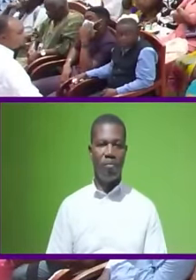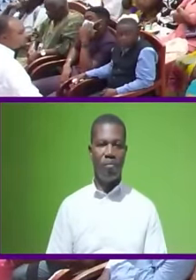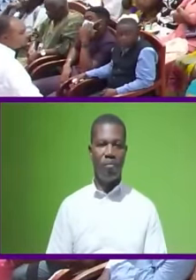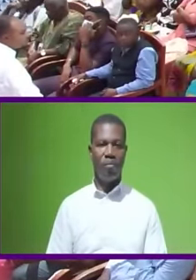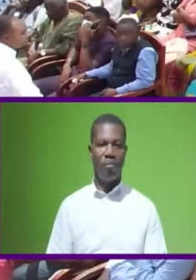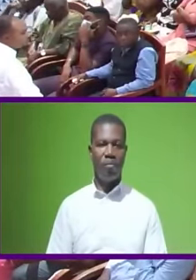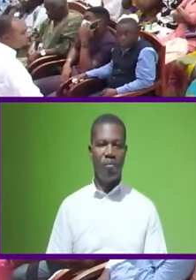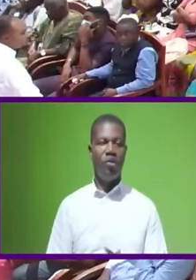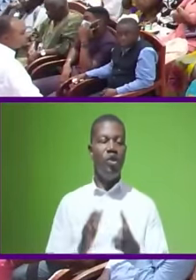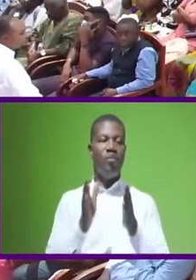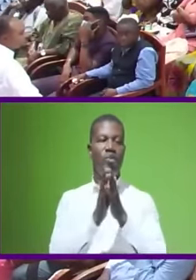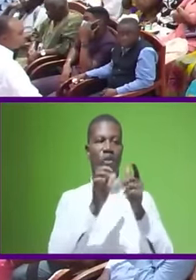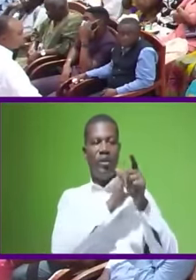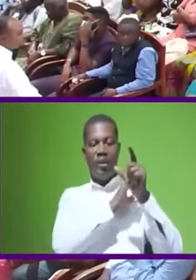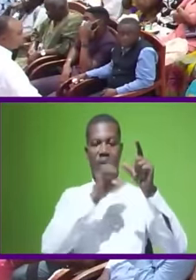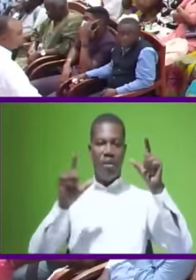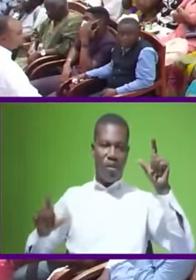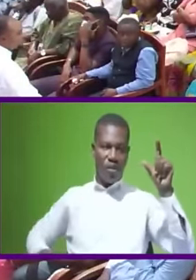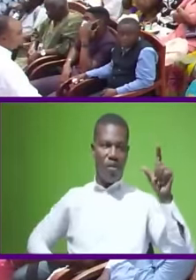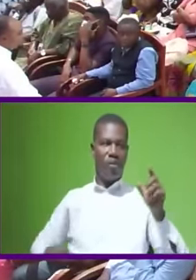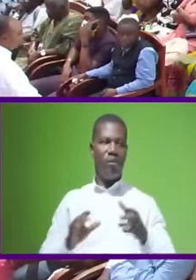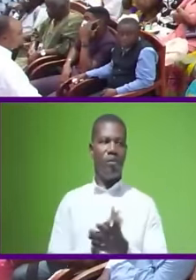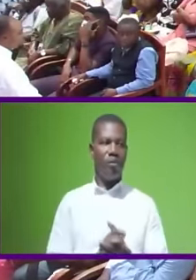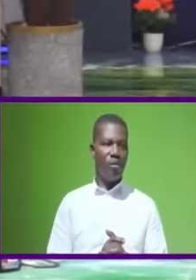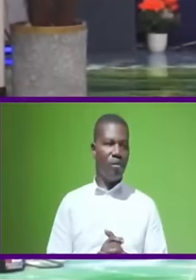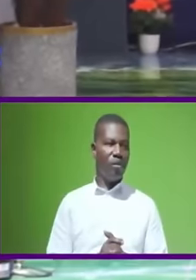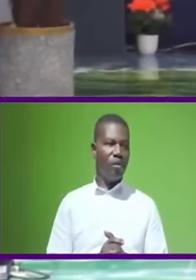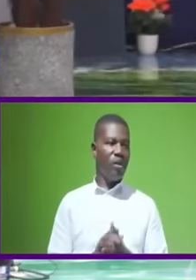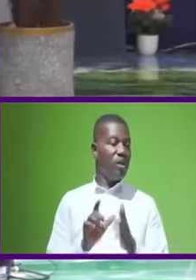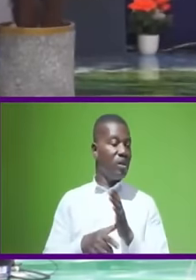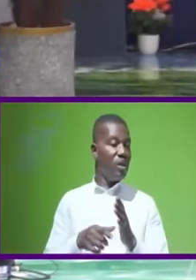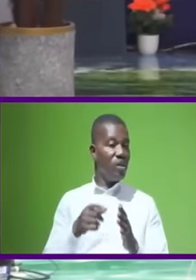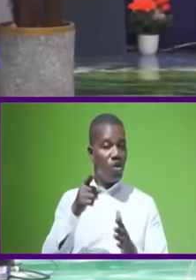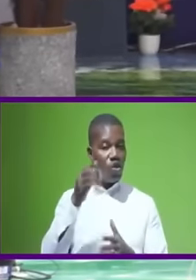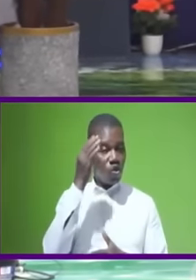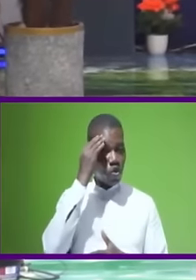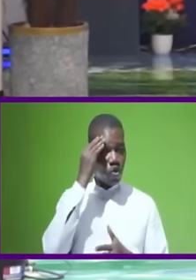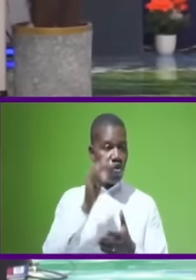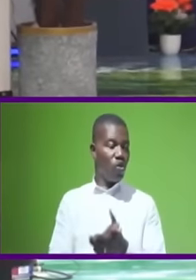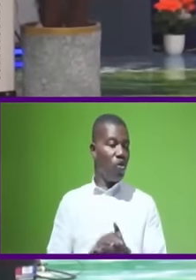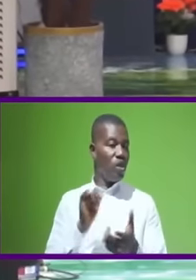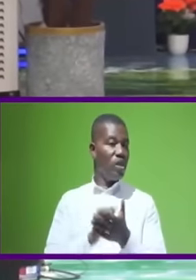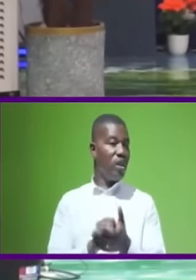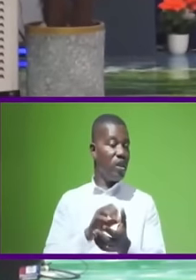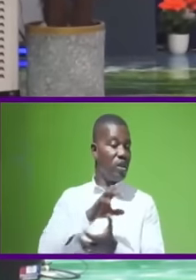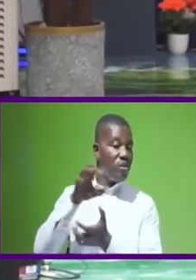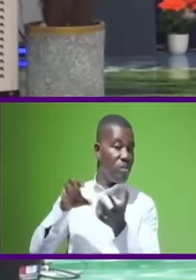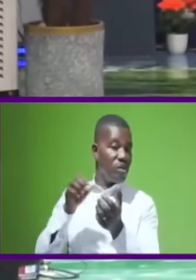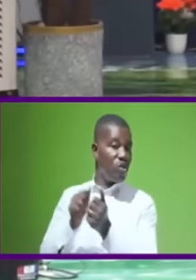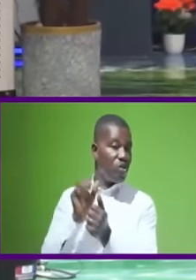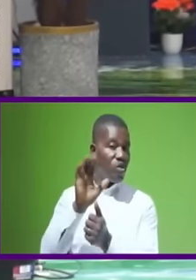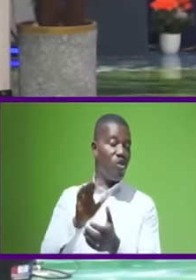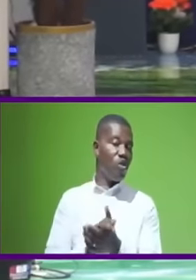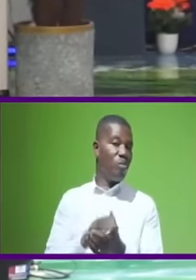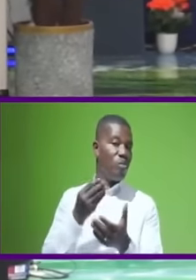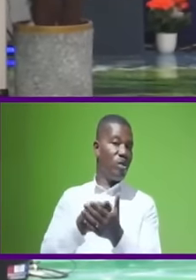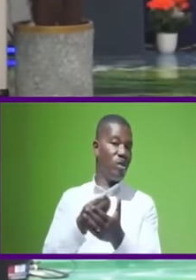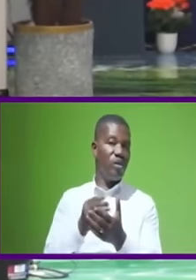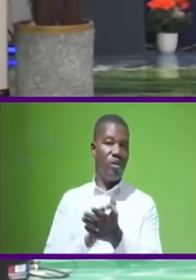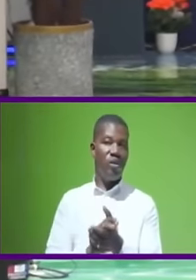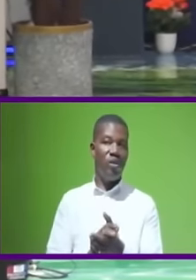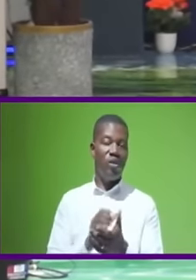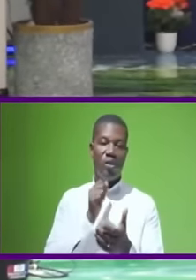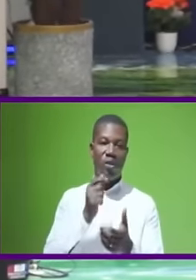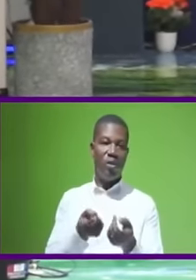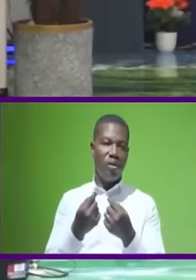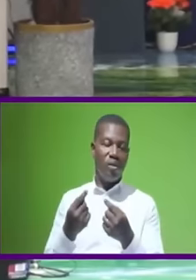gains. Praise the Lord. Hallelujah. Any other now wouldn't need myself the first chemos, cabados. I then I won't find me to me for